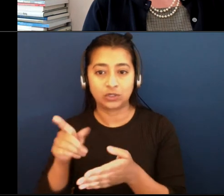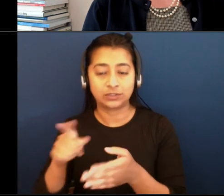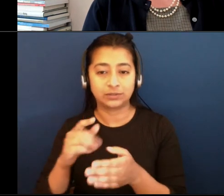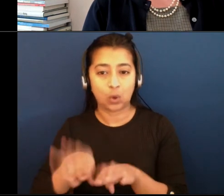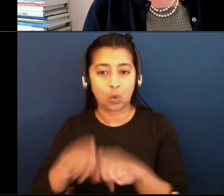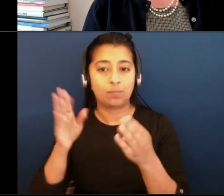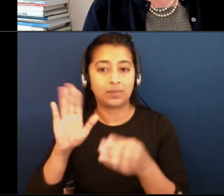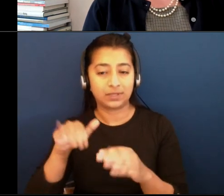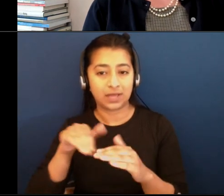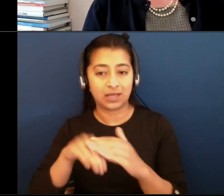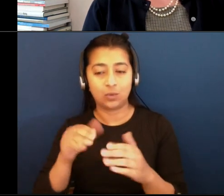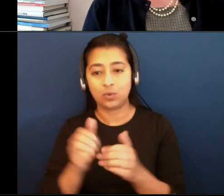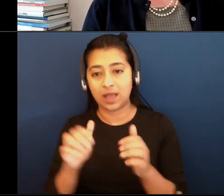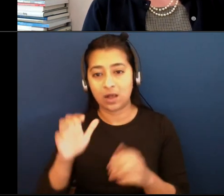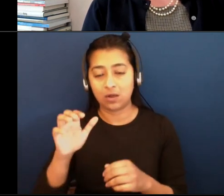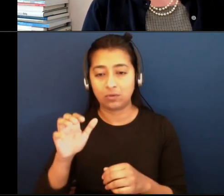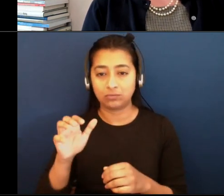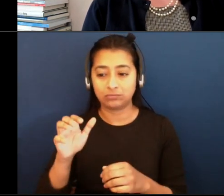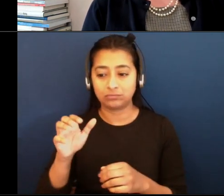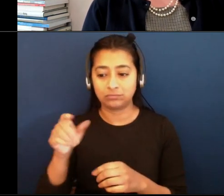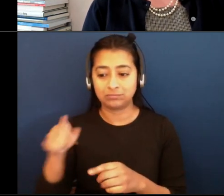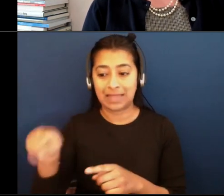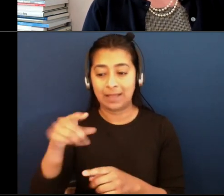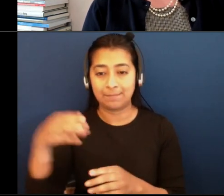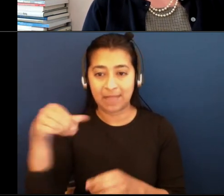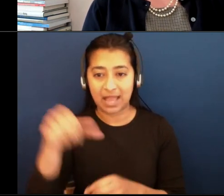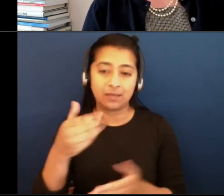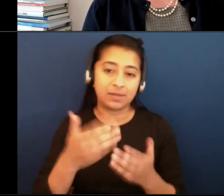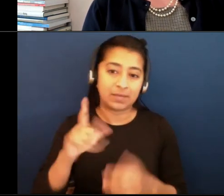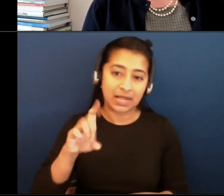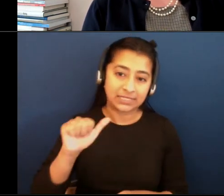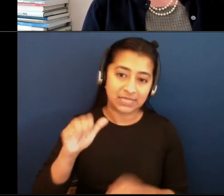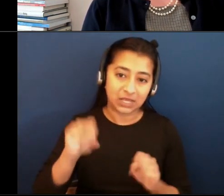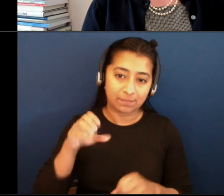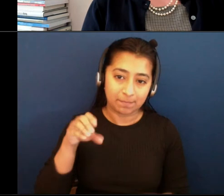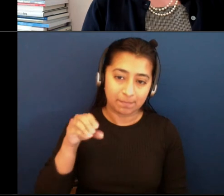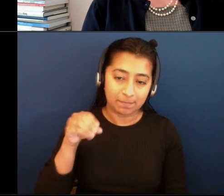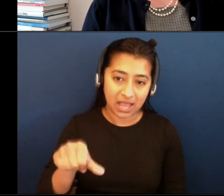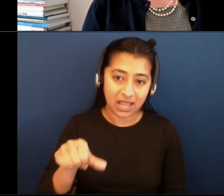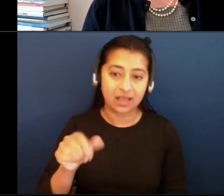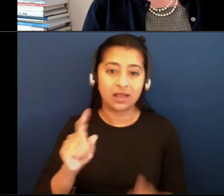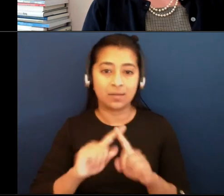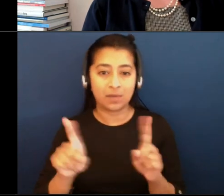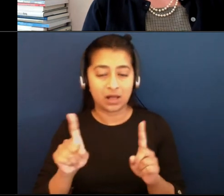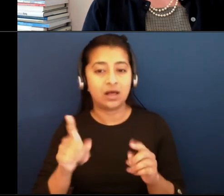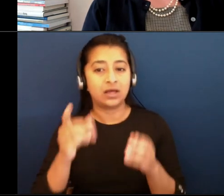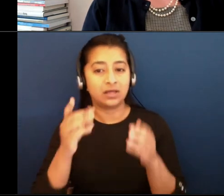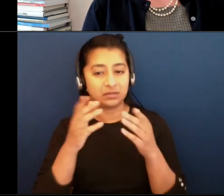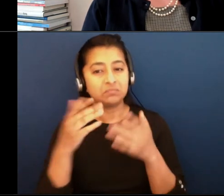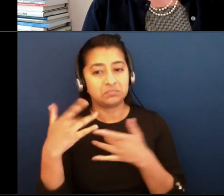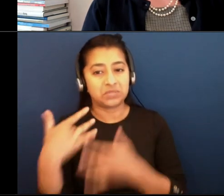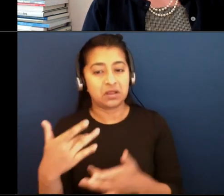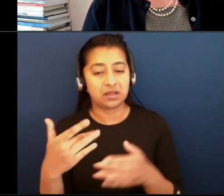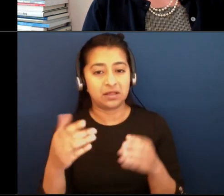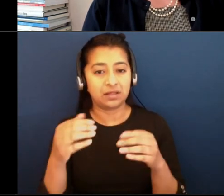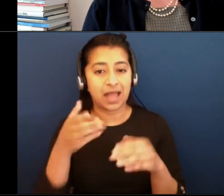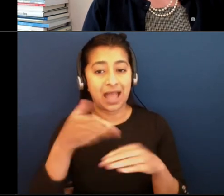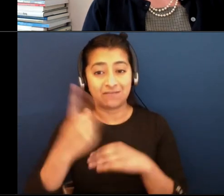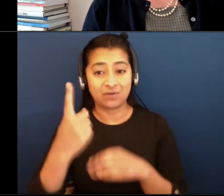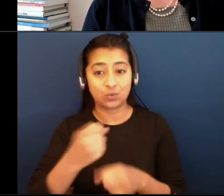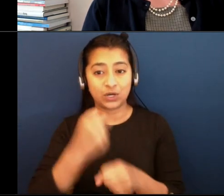LSA paying the fee. But the general approach is everything open access after 1 year, an